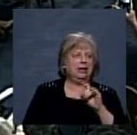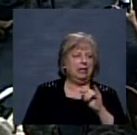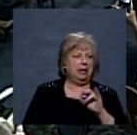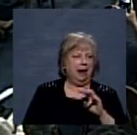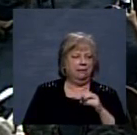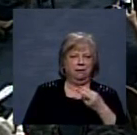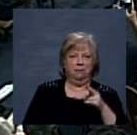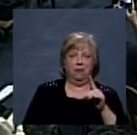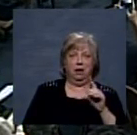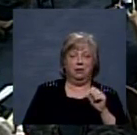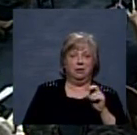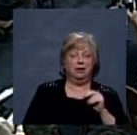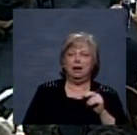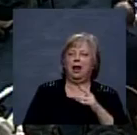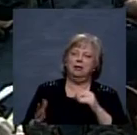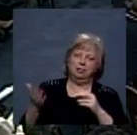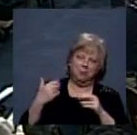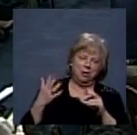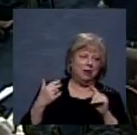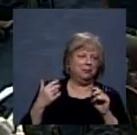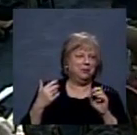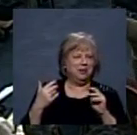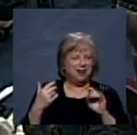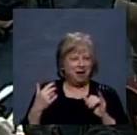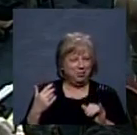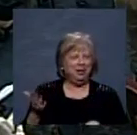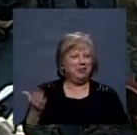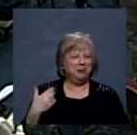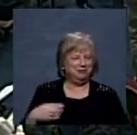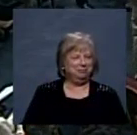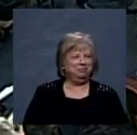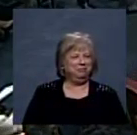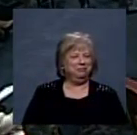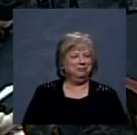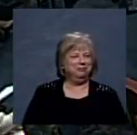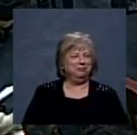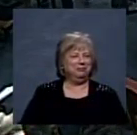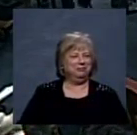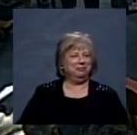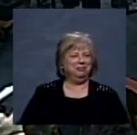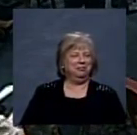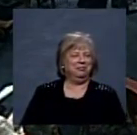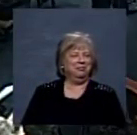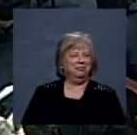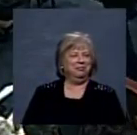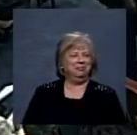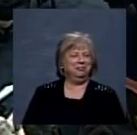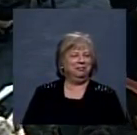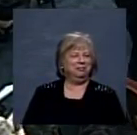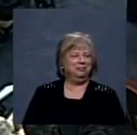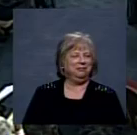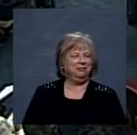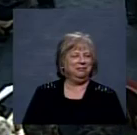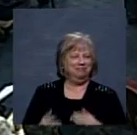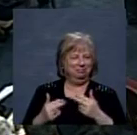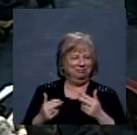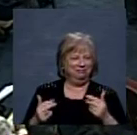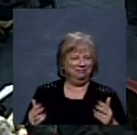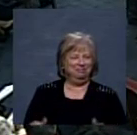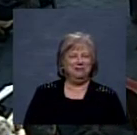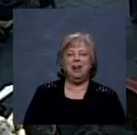Tommy, why don't you come on up to you? Yeah. The other part of the dynamic duo. Would let Jennifer take a great